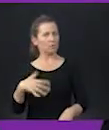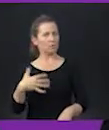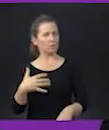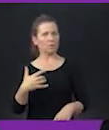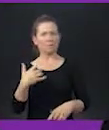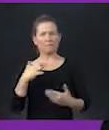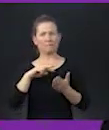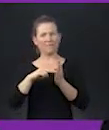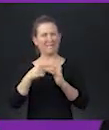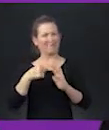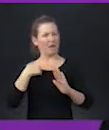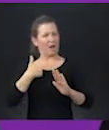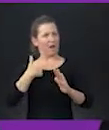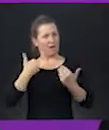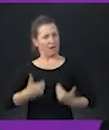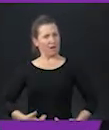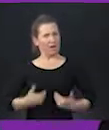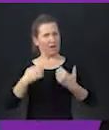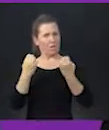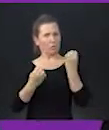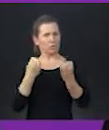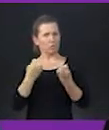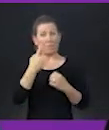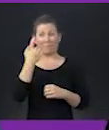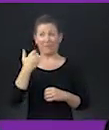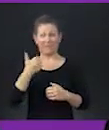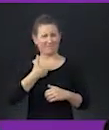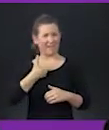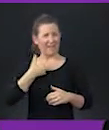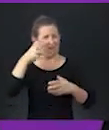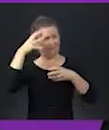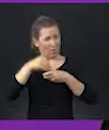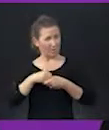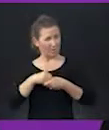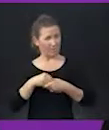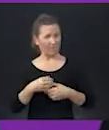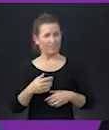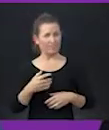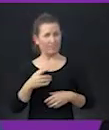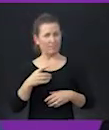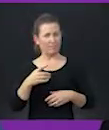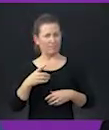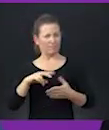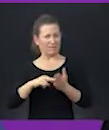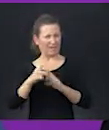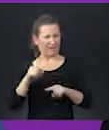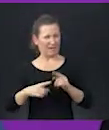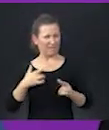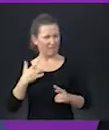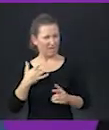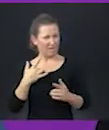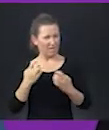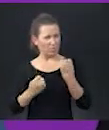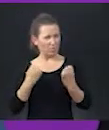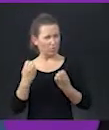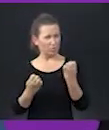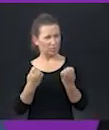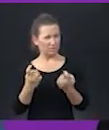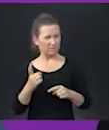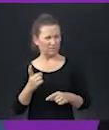So I'm a very emotional creature. Just because I have autism, it doesn't prevent me from feeling emotions in any way, shape, or